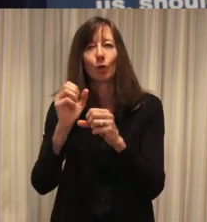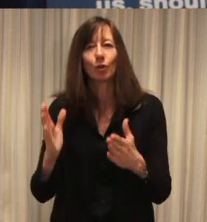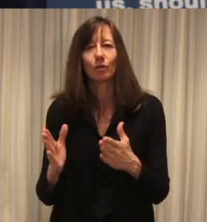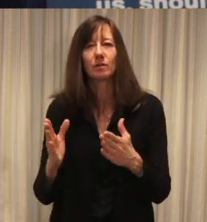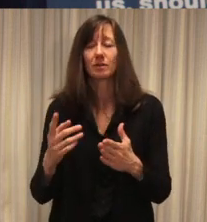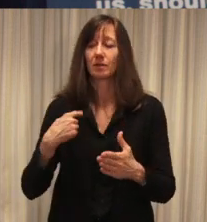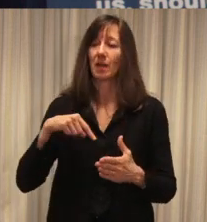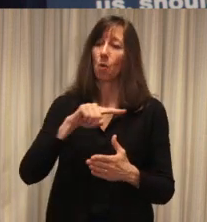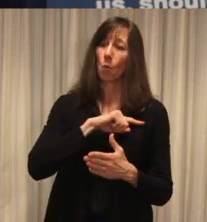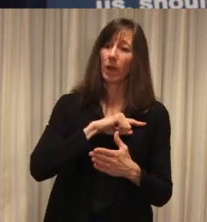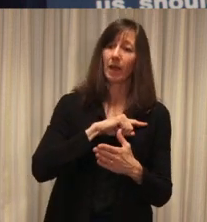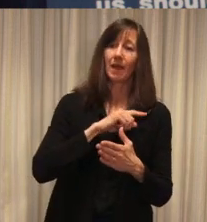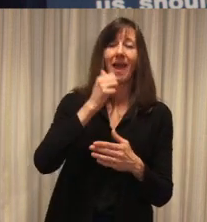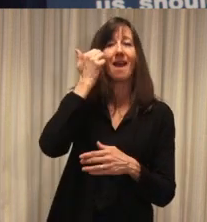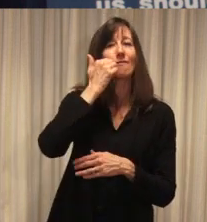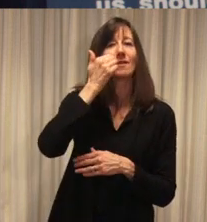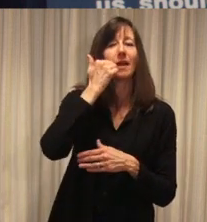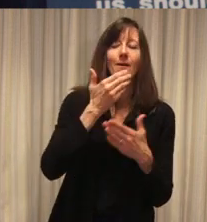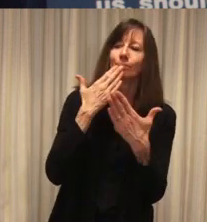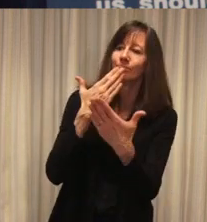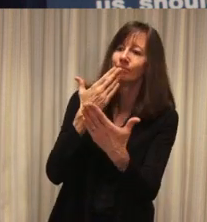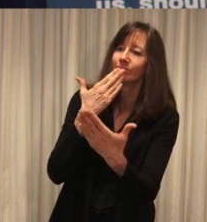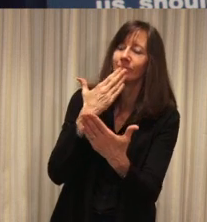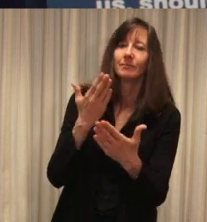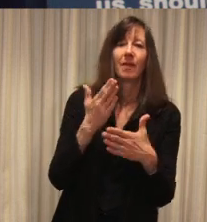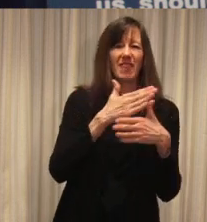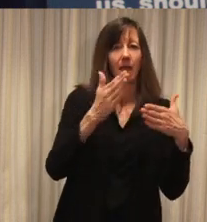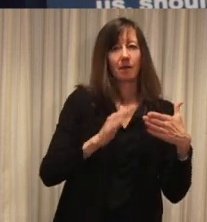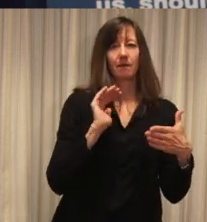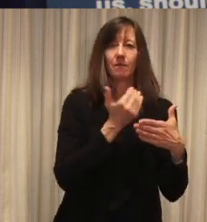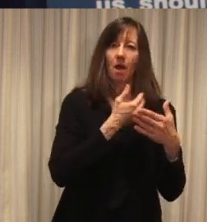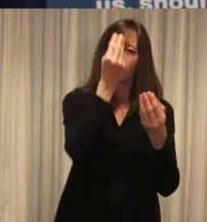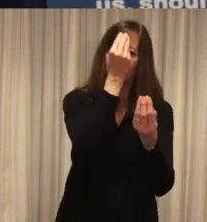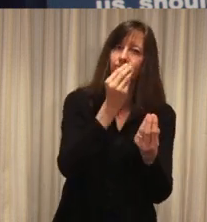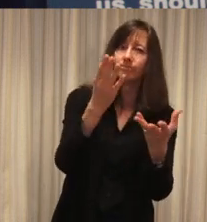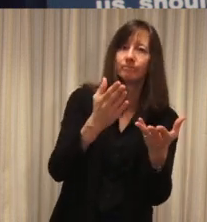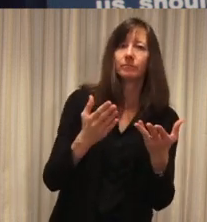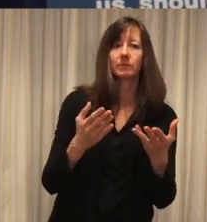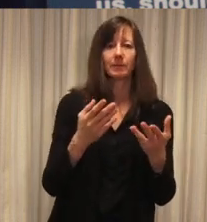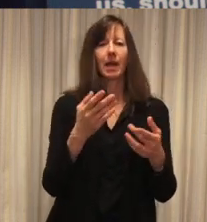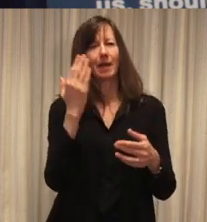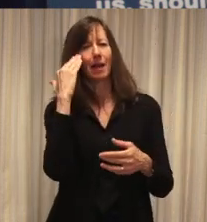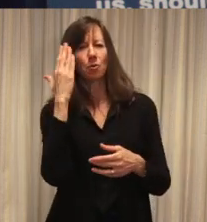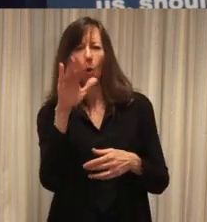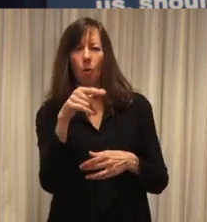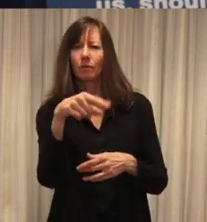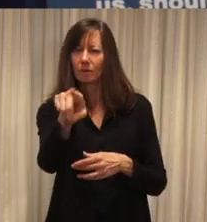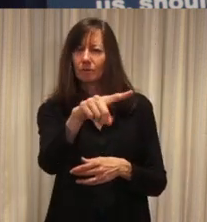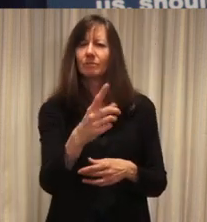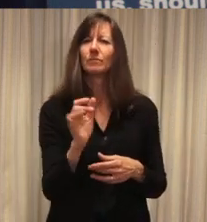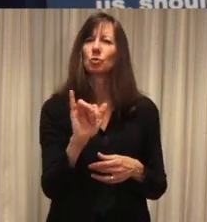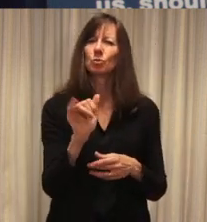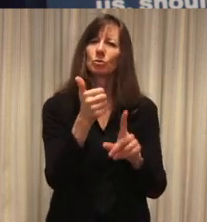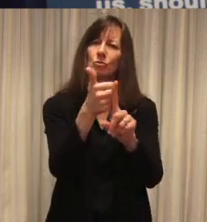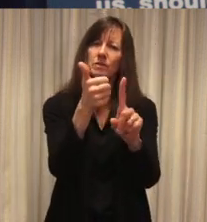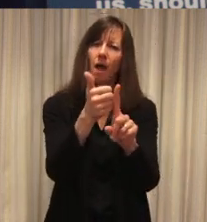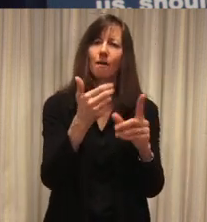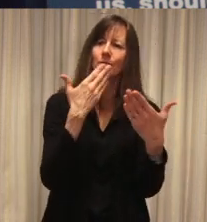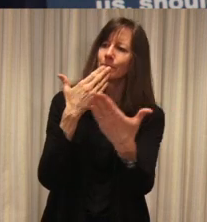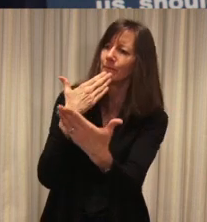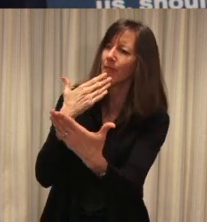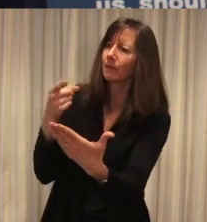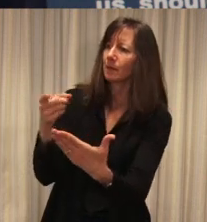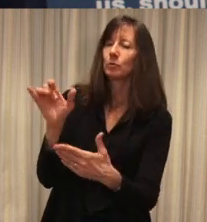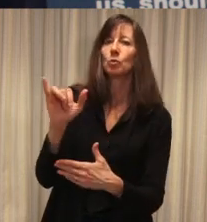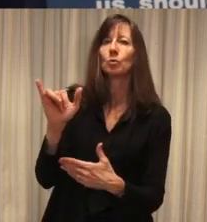day at the end of our briefing, who I know you all are thanking in every and any way you can. Those same frontline workers,